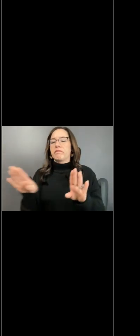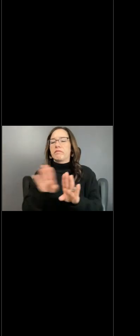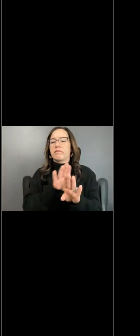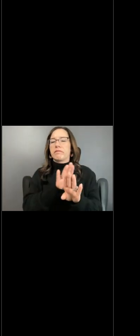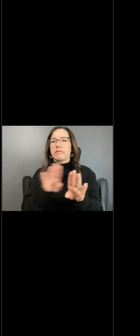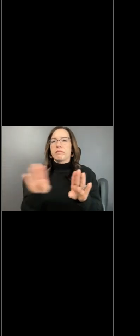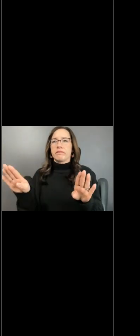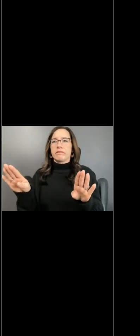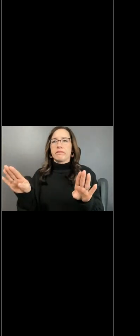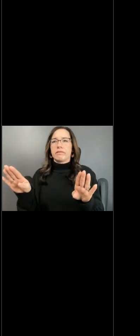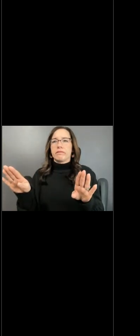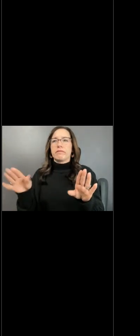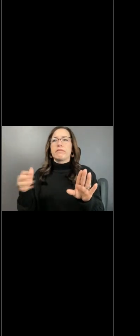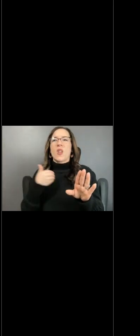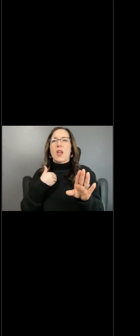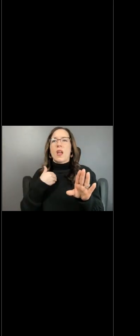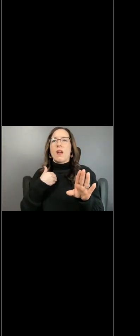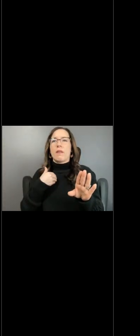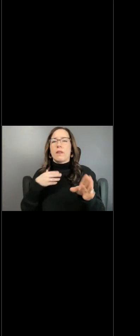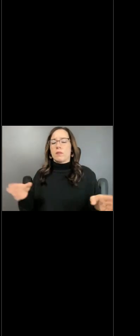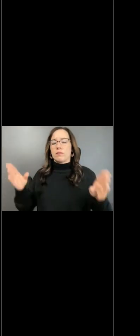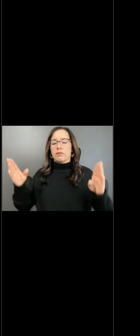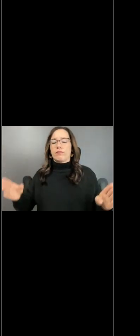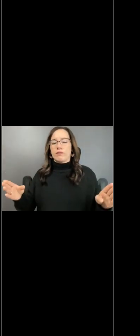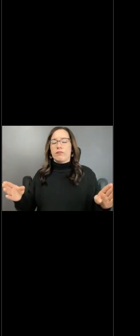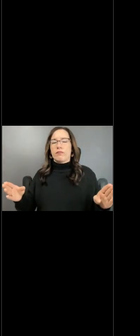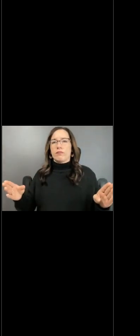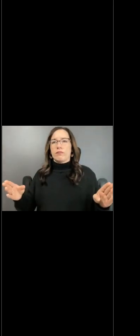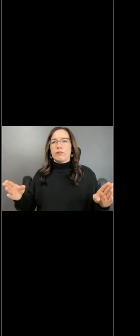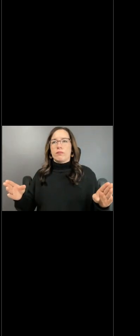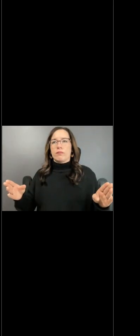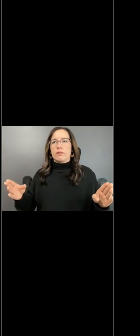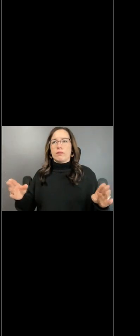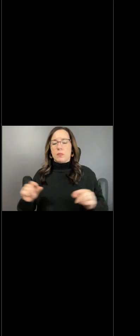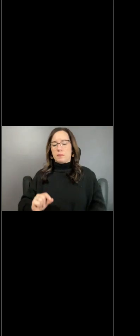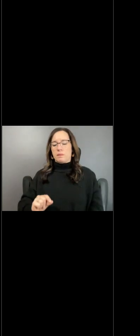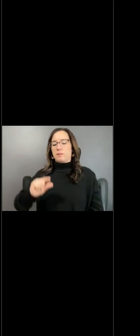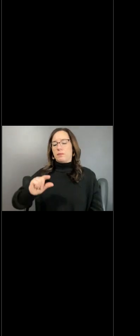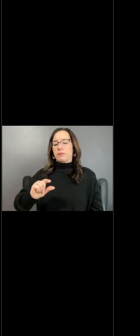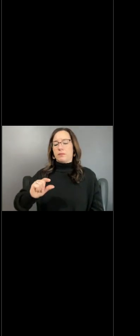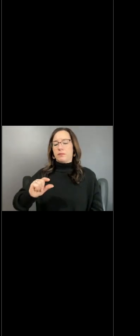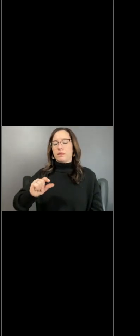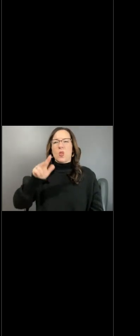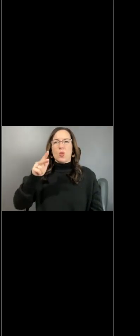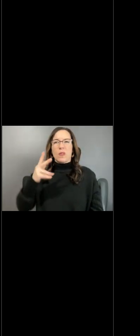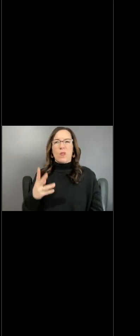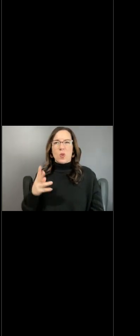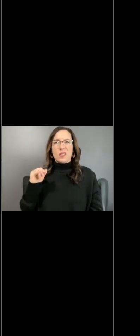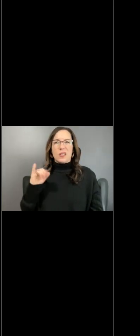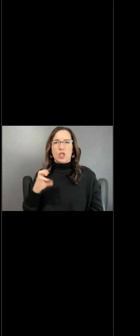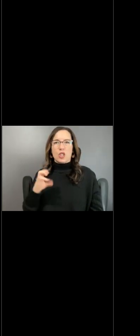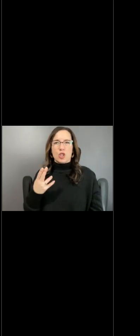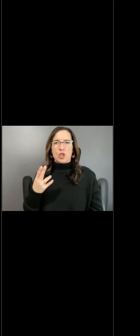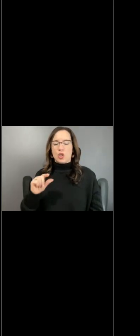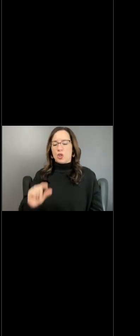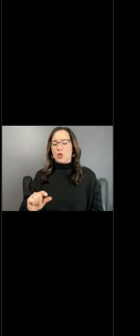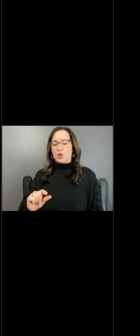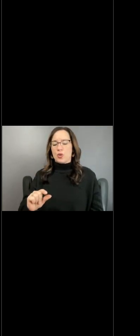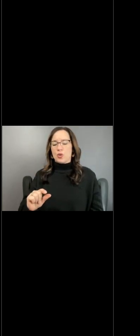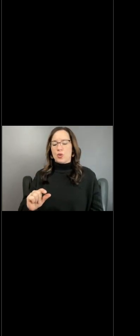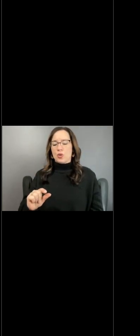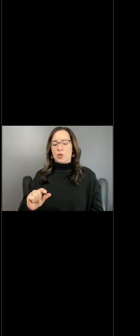track has a threshold of 3/4 inch, does this trigger